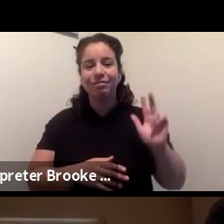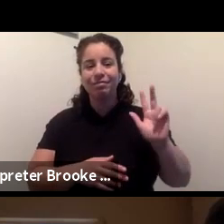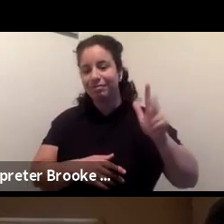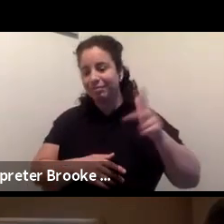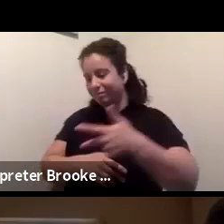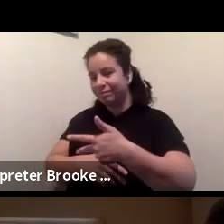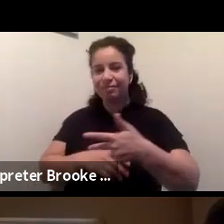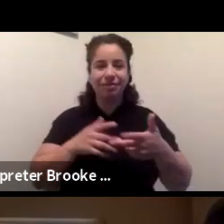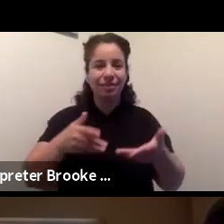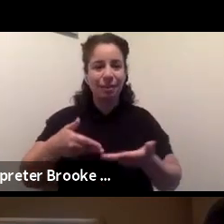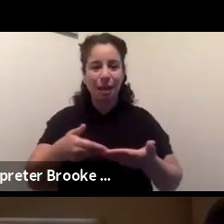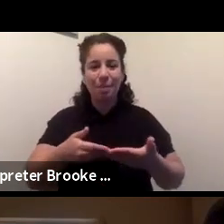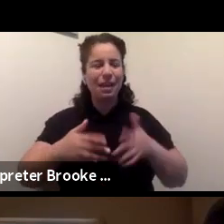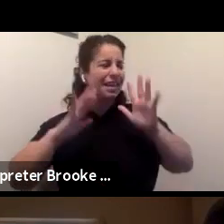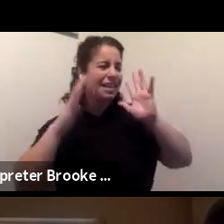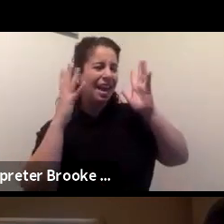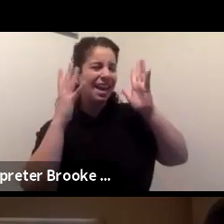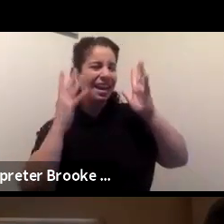Yay!